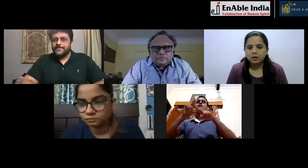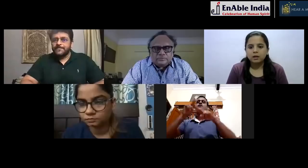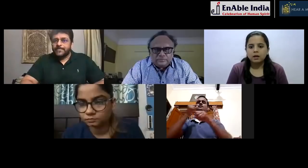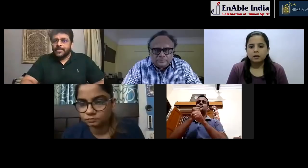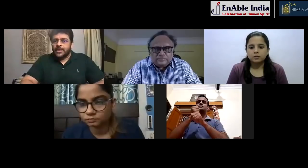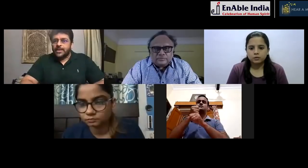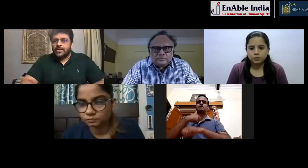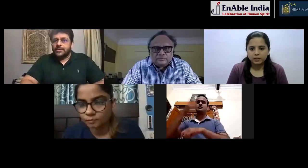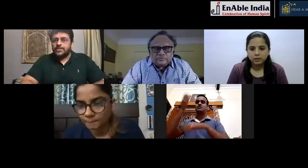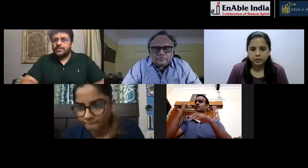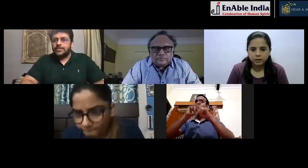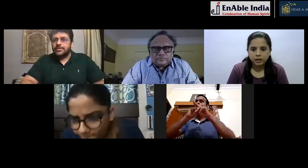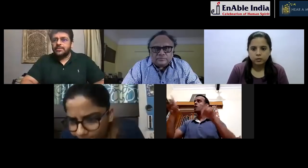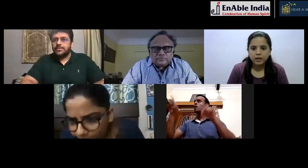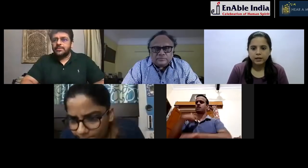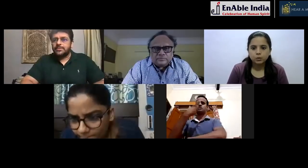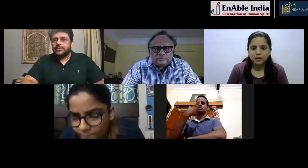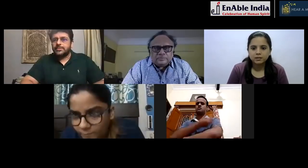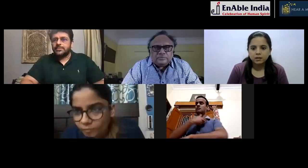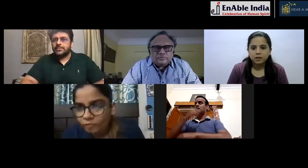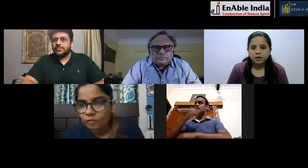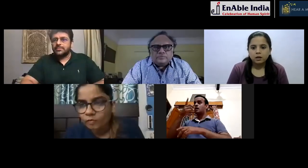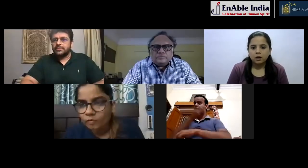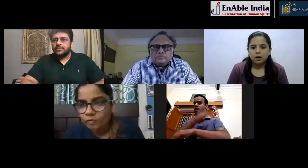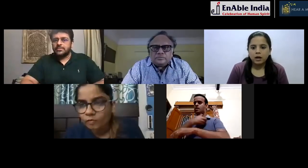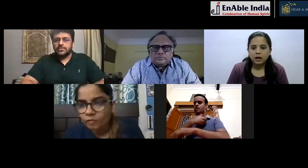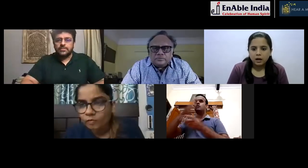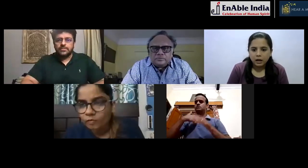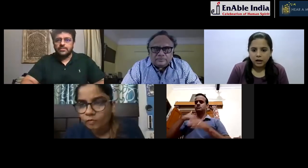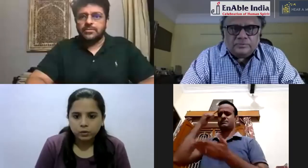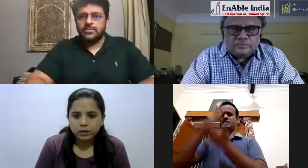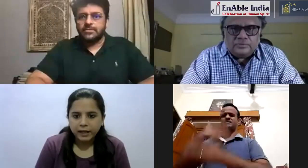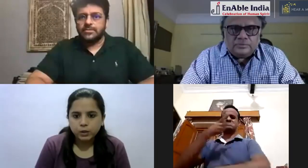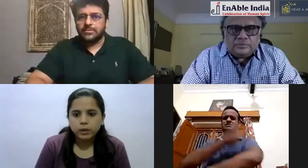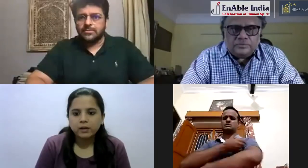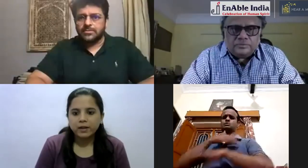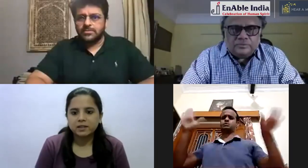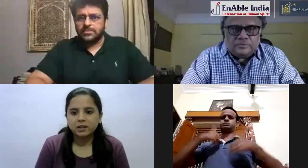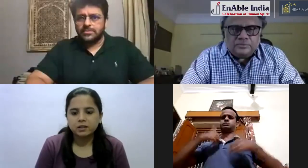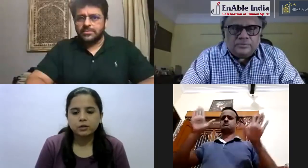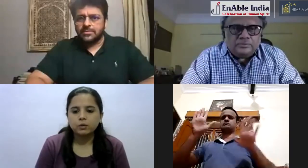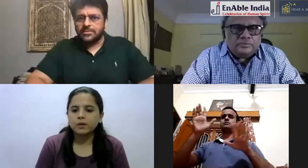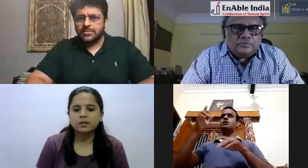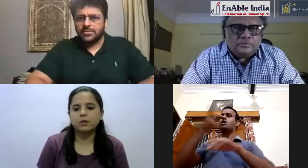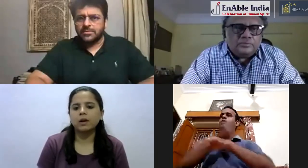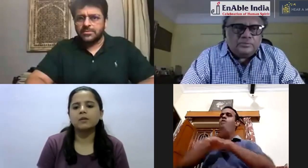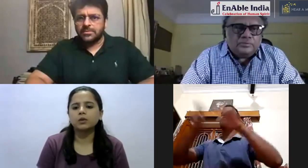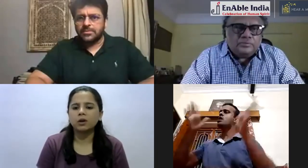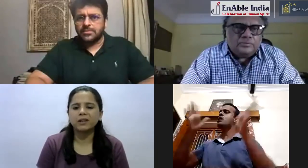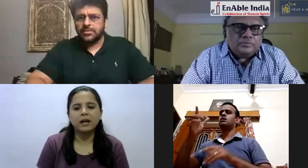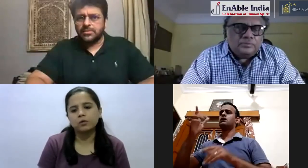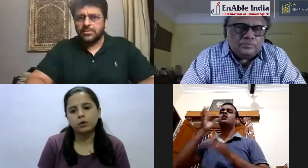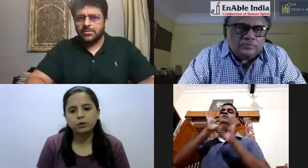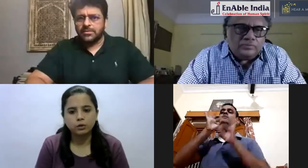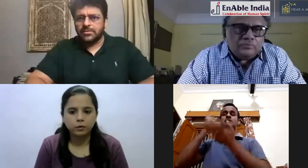So Surendra here, I would like to ask, uh, I would like to get vaccinated. First of all, I would